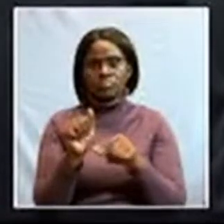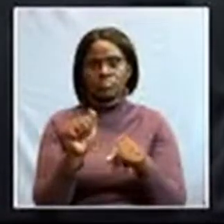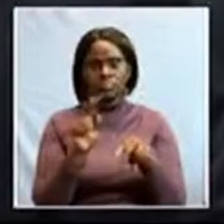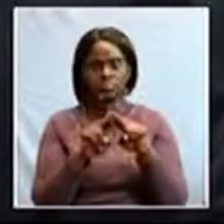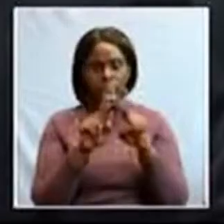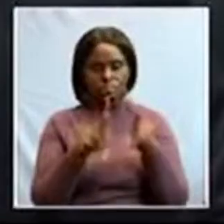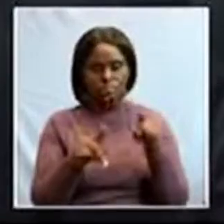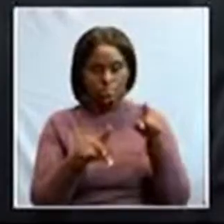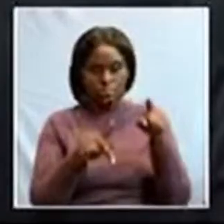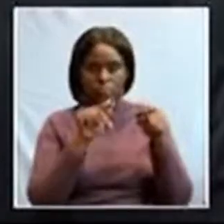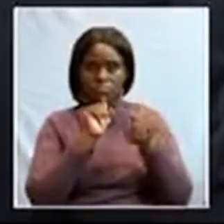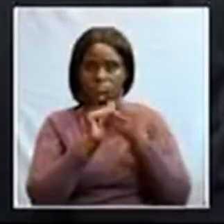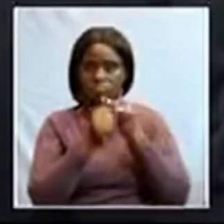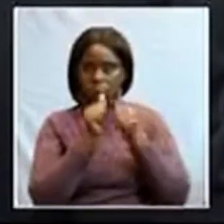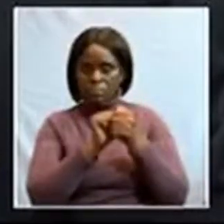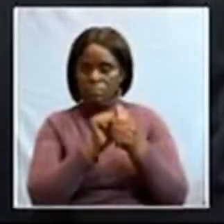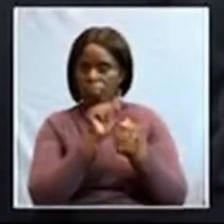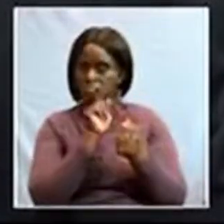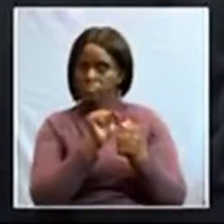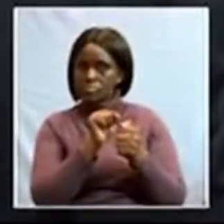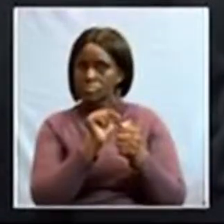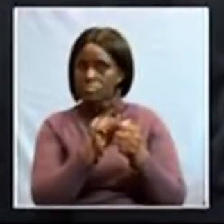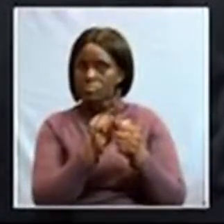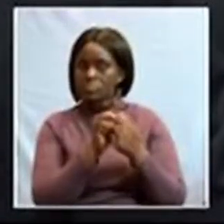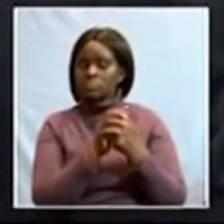Chair, the query here